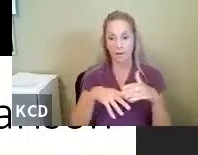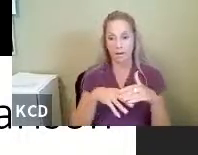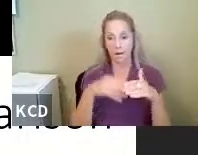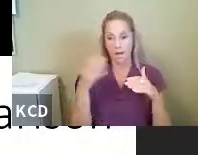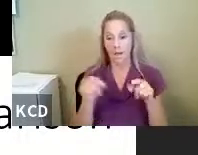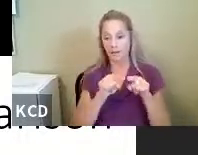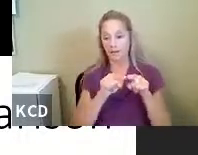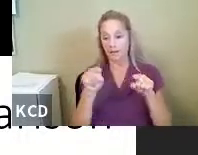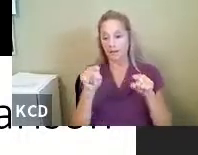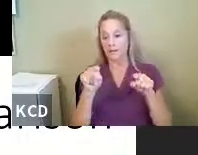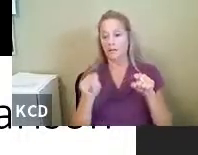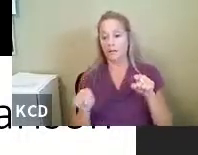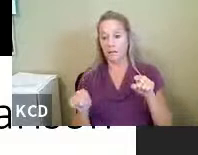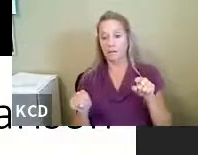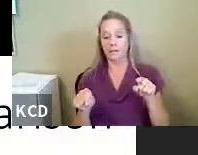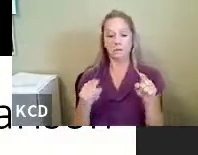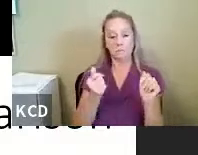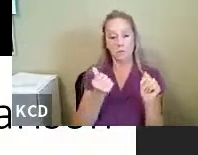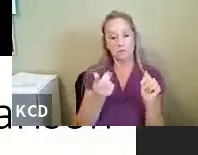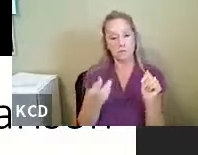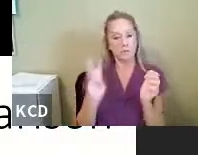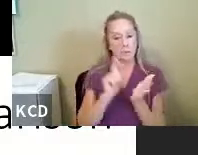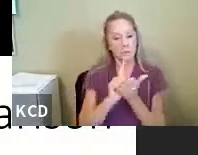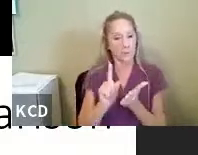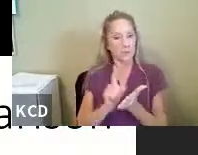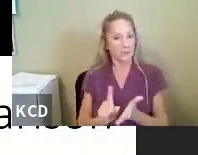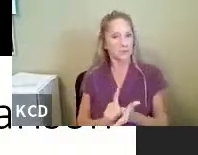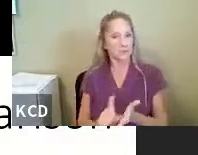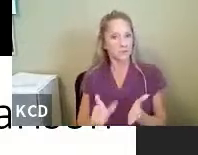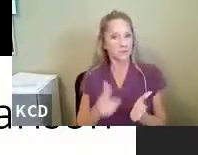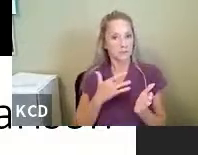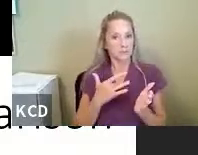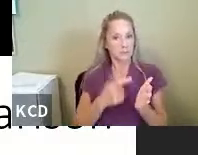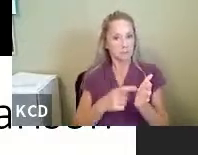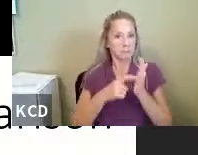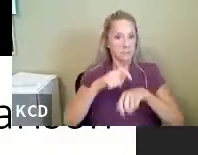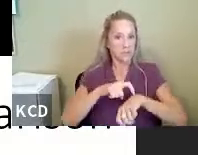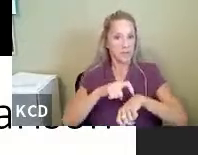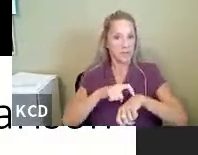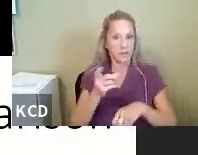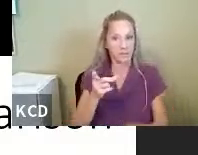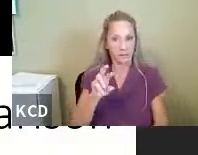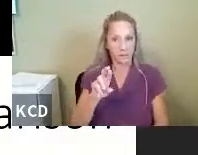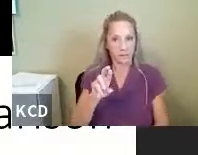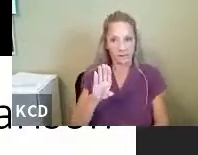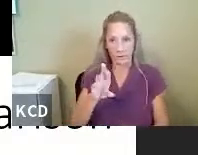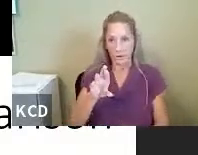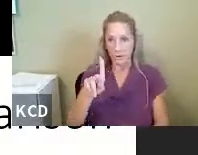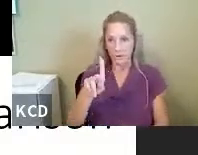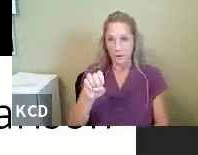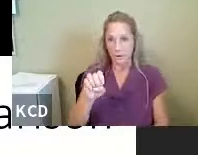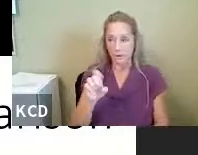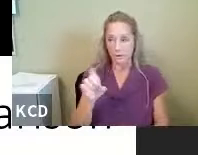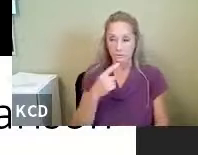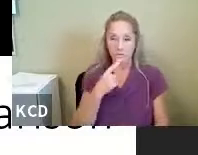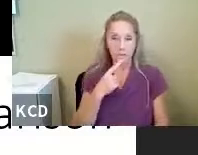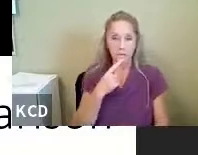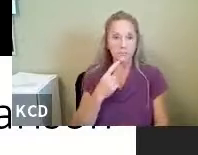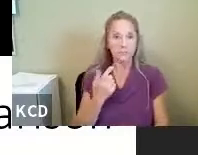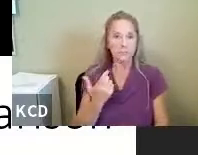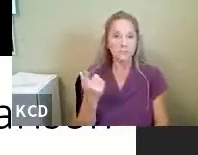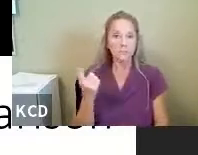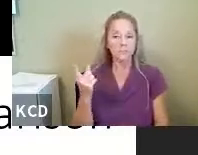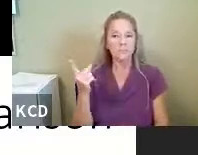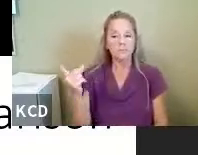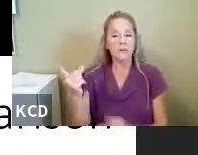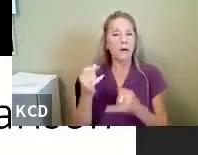several weeks. And Dr. Burks told me that this was probably the last thing she